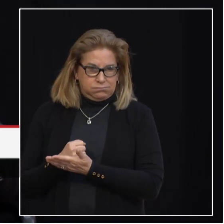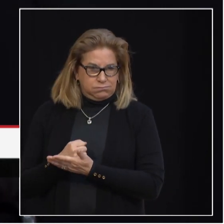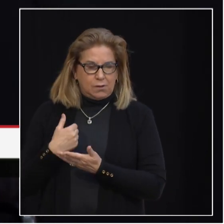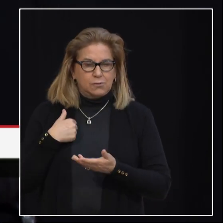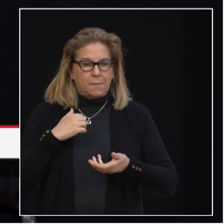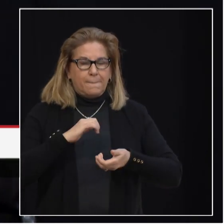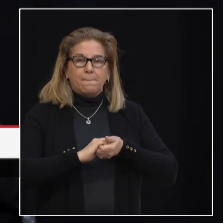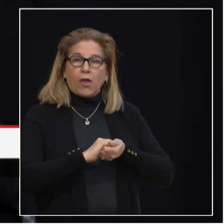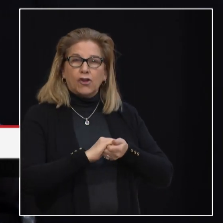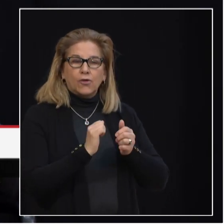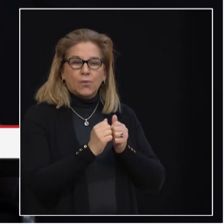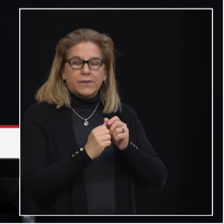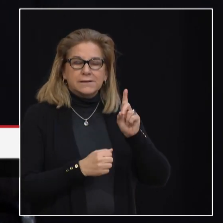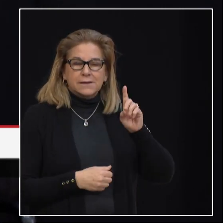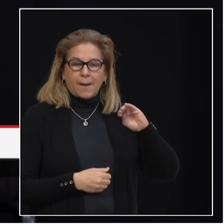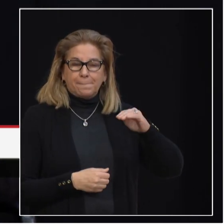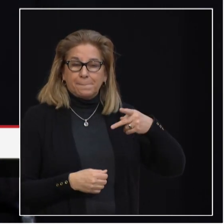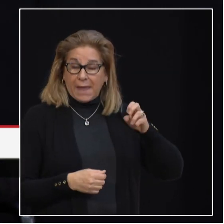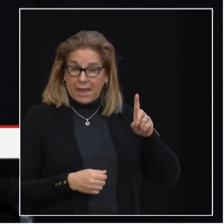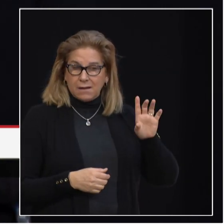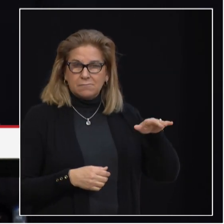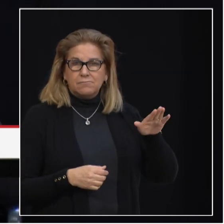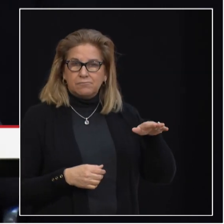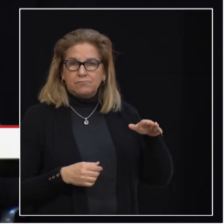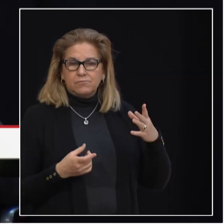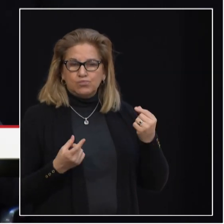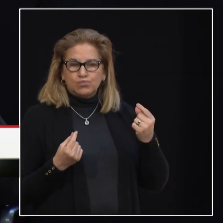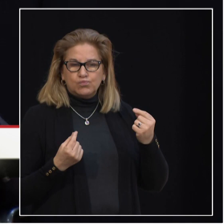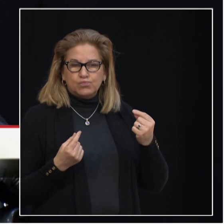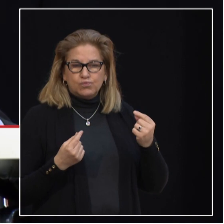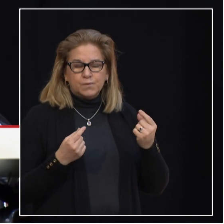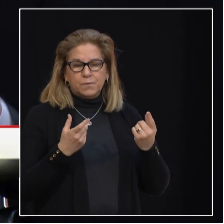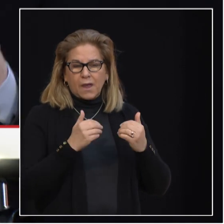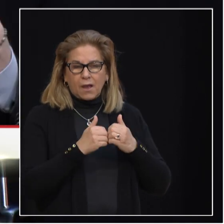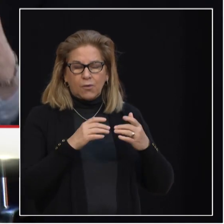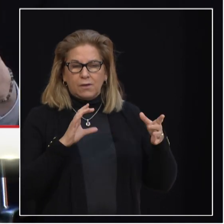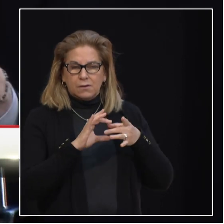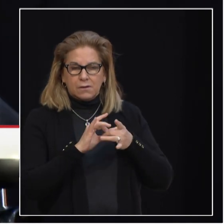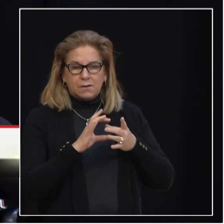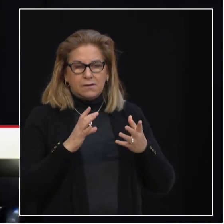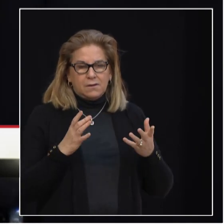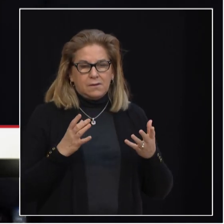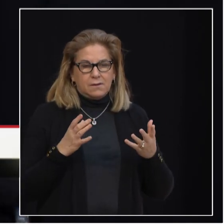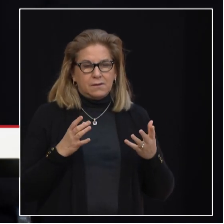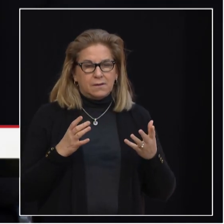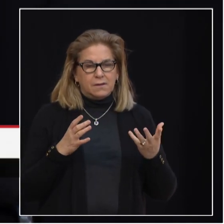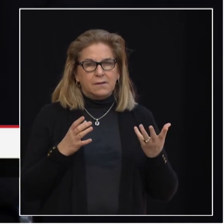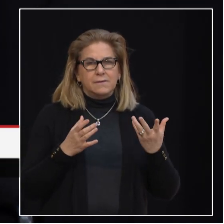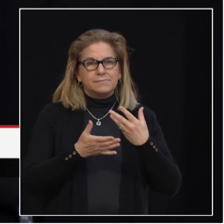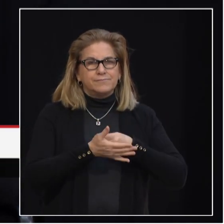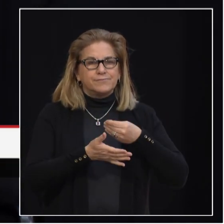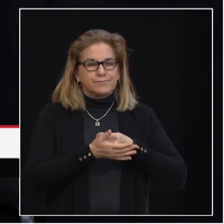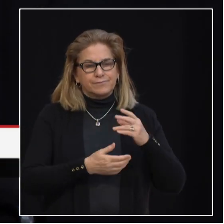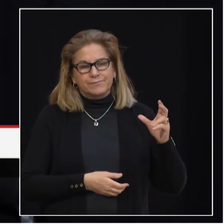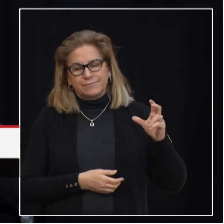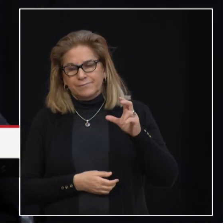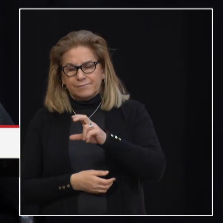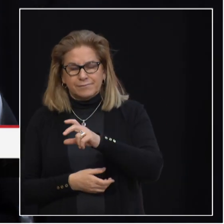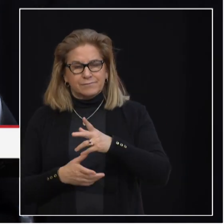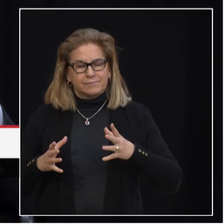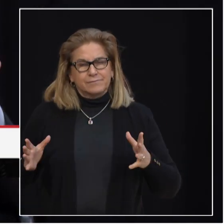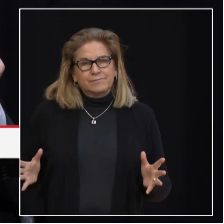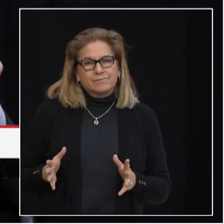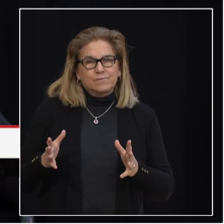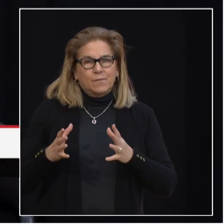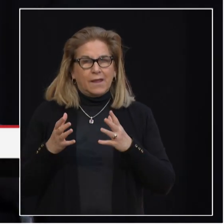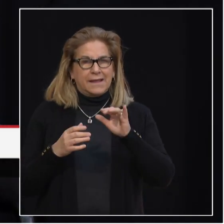try and craft an incentive program that truly provides an incentive for the development of these projects to